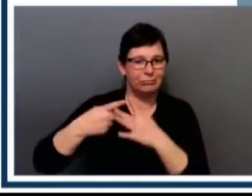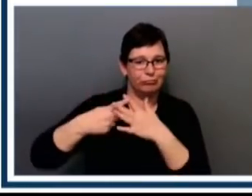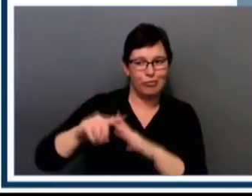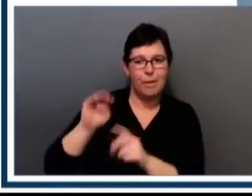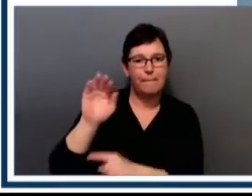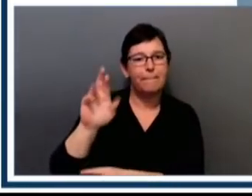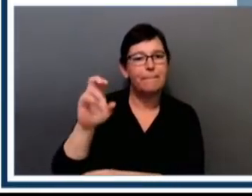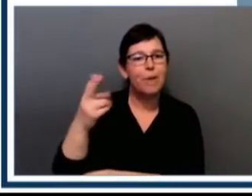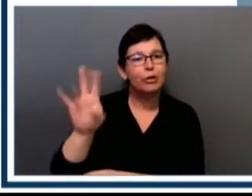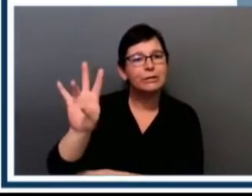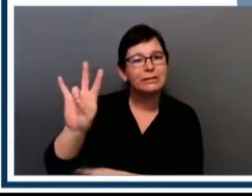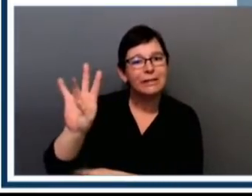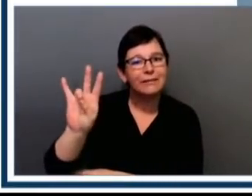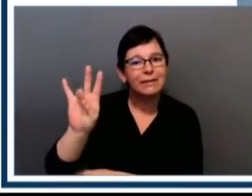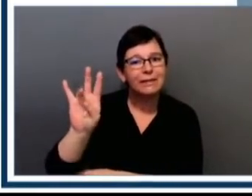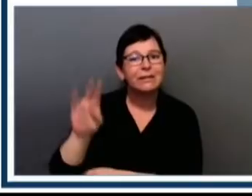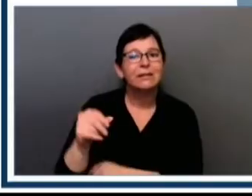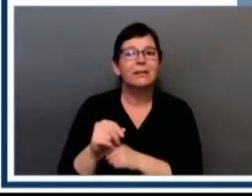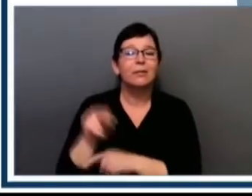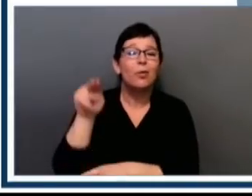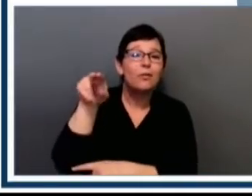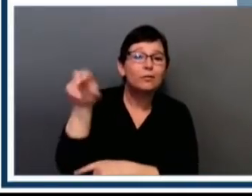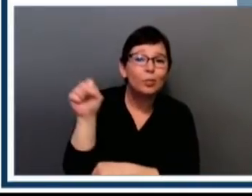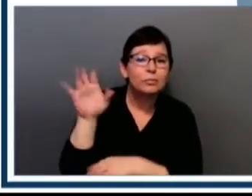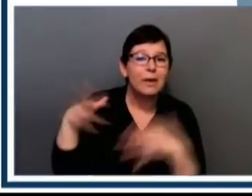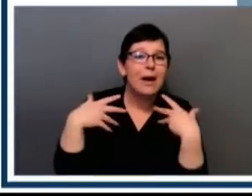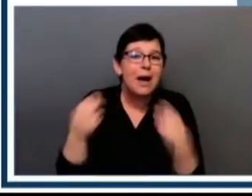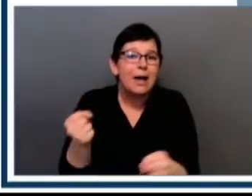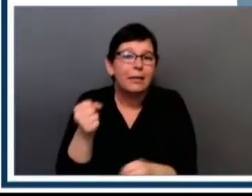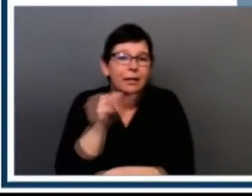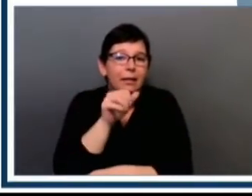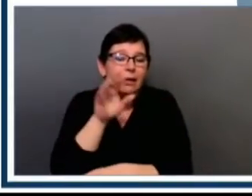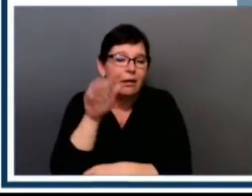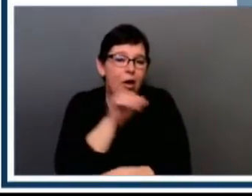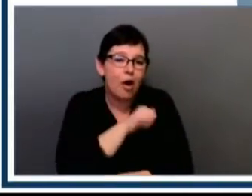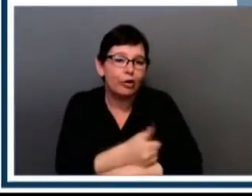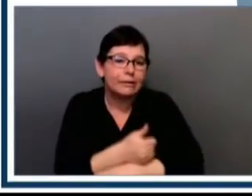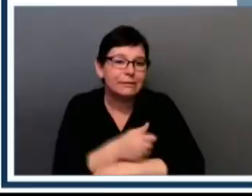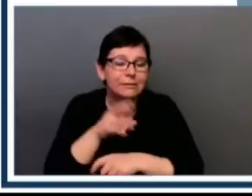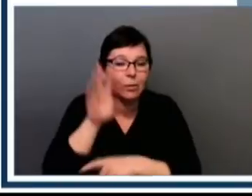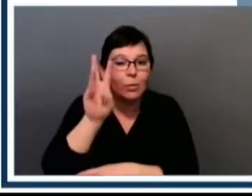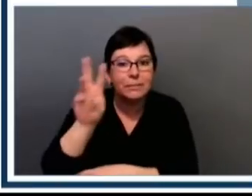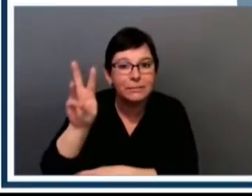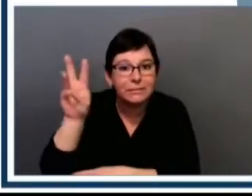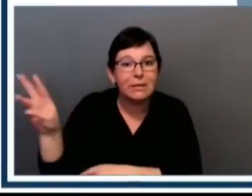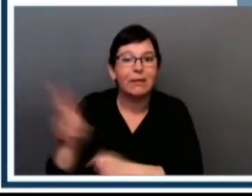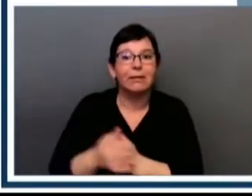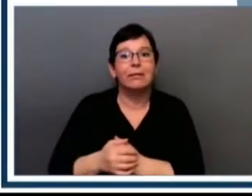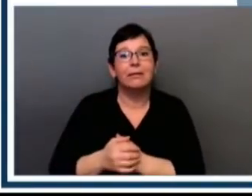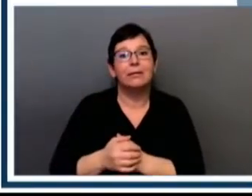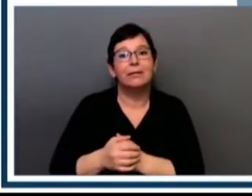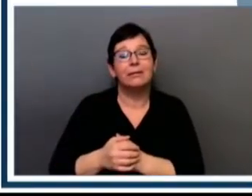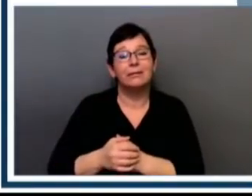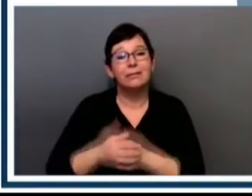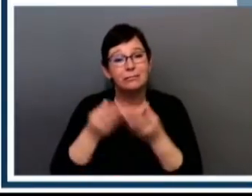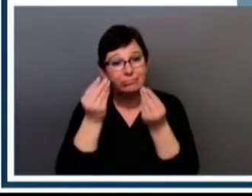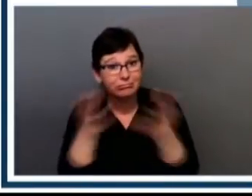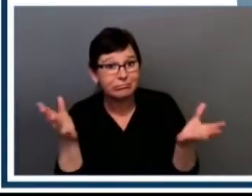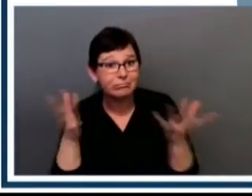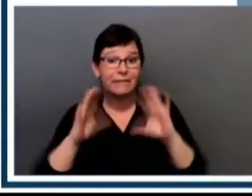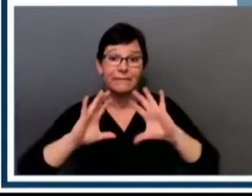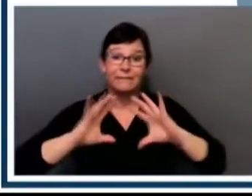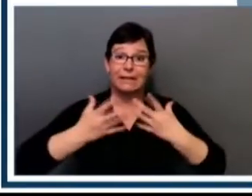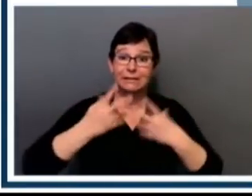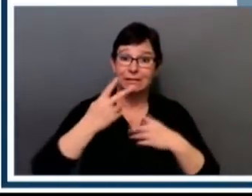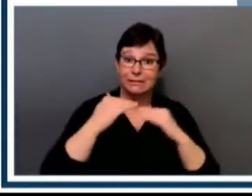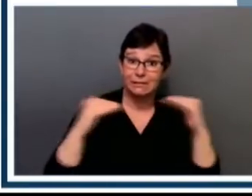2. So starting the week of March the 7th, we will start our weekly reporting. And all more details on Phase 2